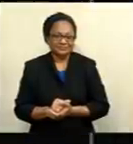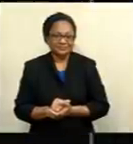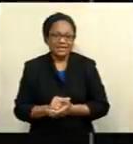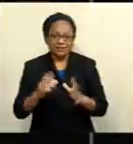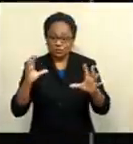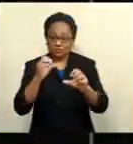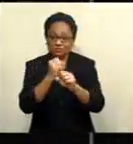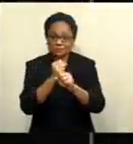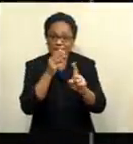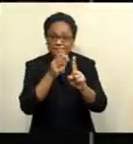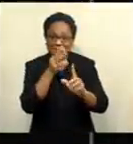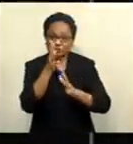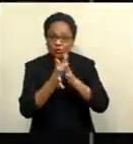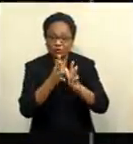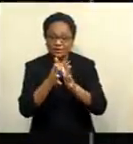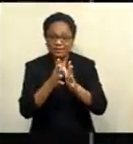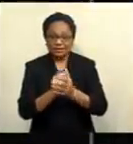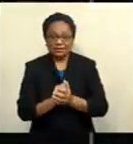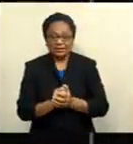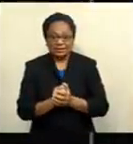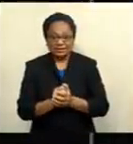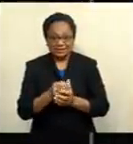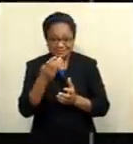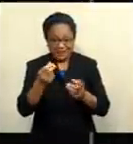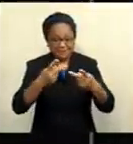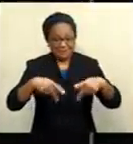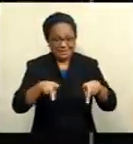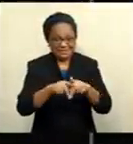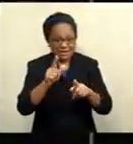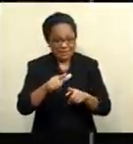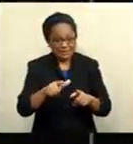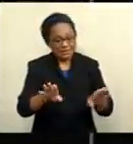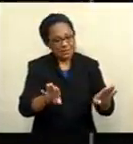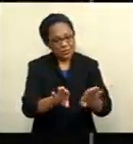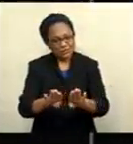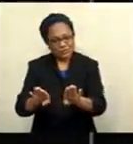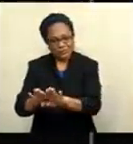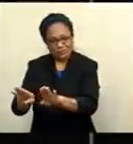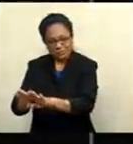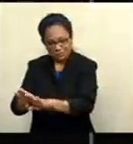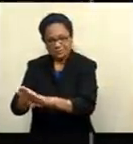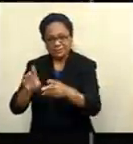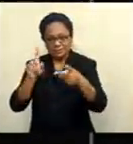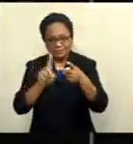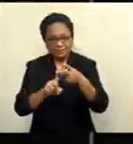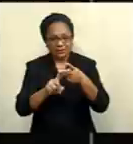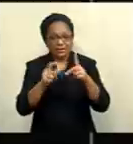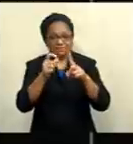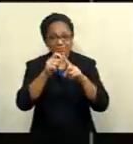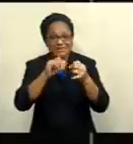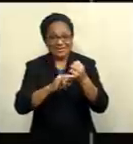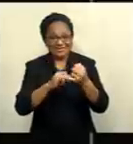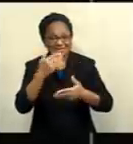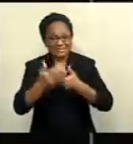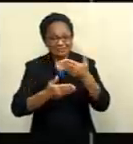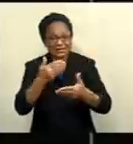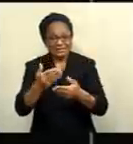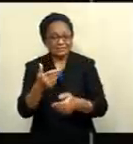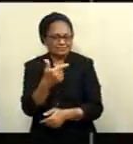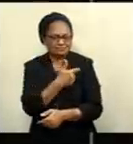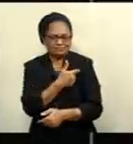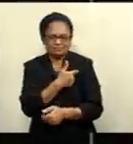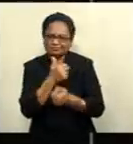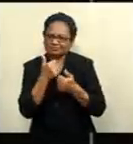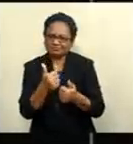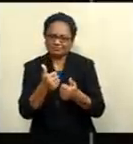Recapping our main stories, sites of interest temporarily closed in Lambasa. Permanent Secretary explains vaccine effectiveness